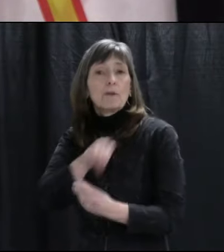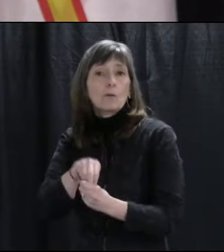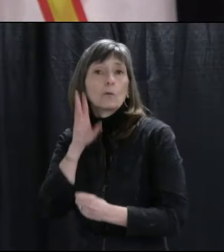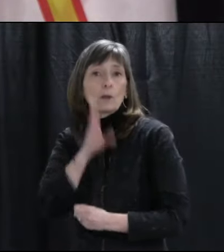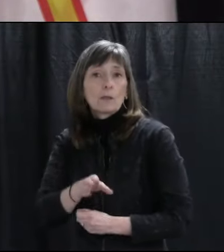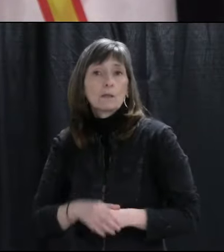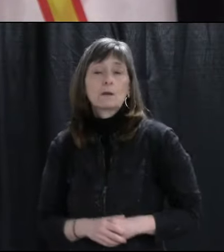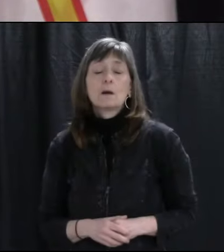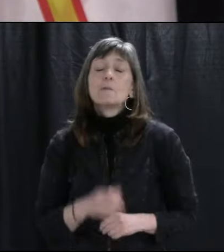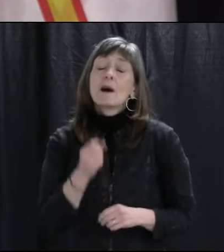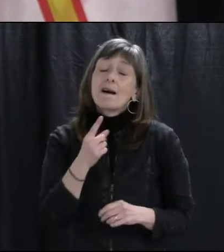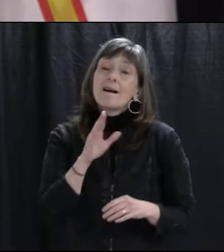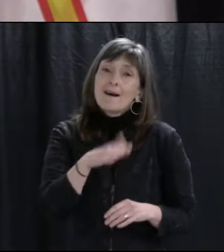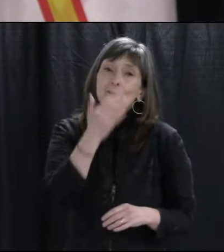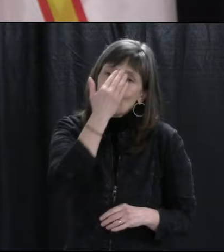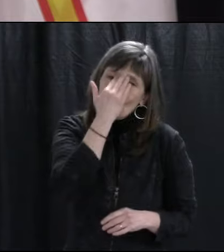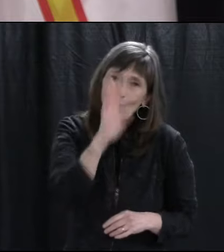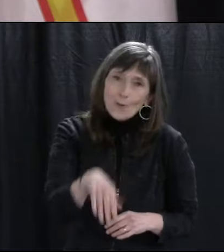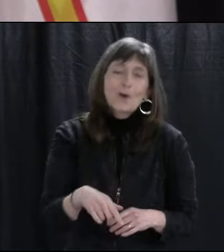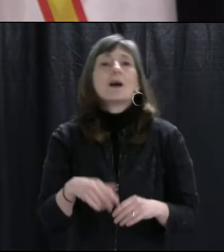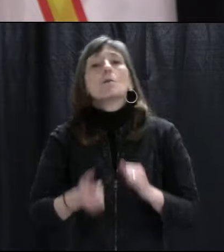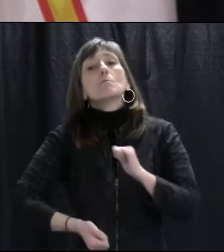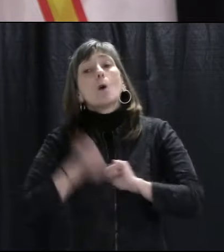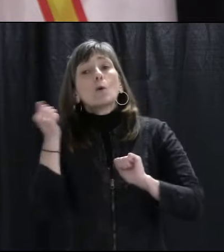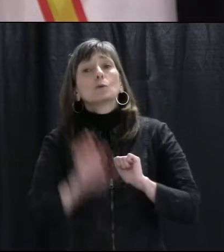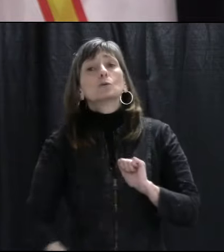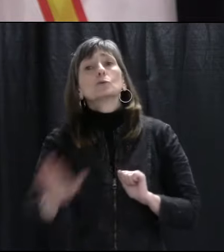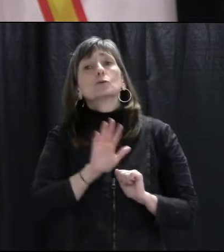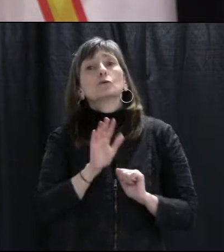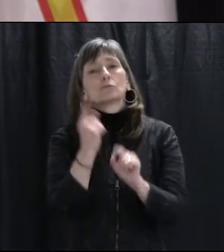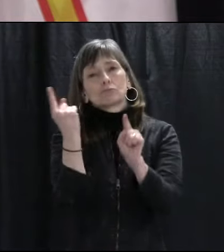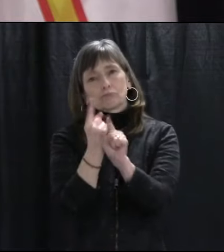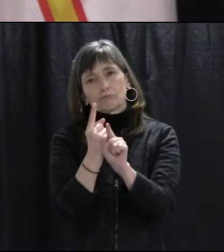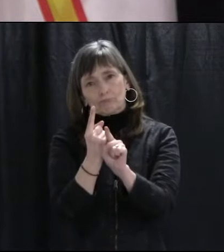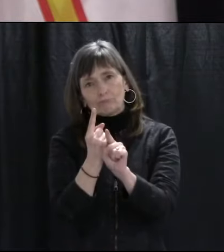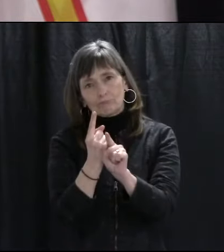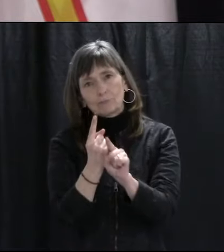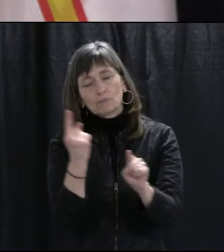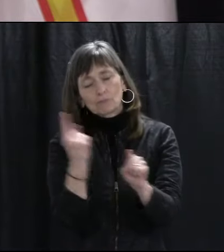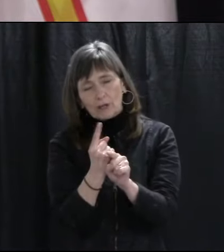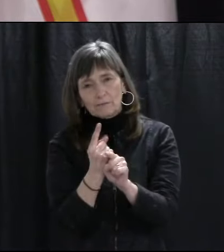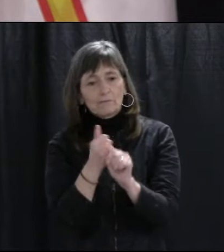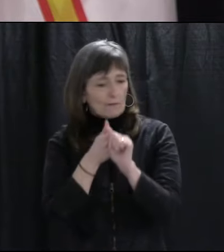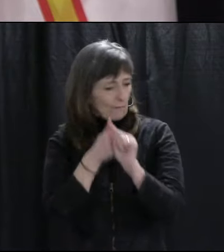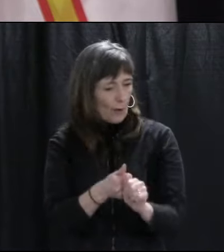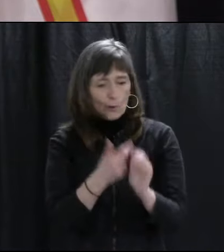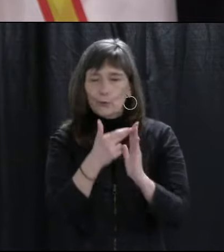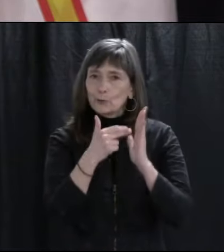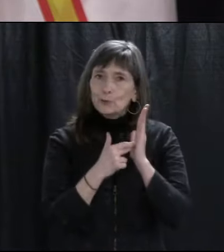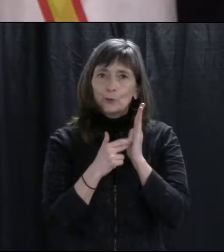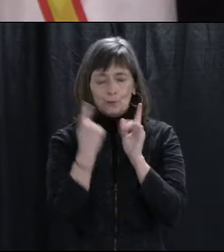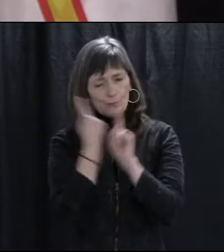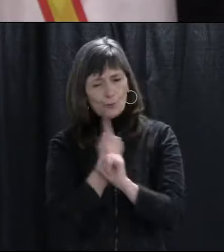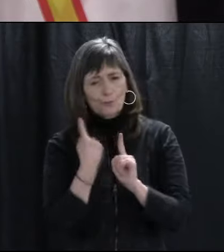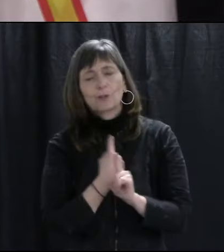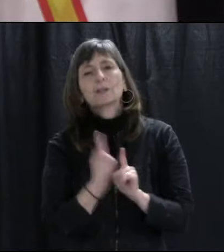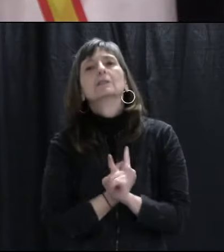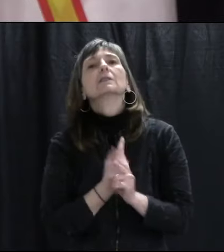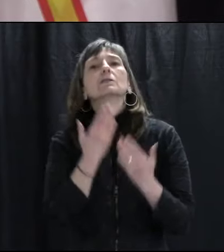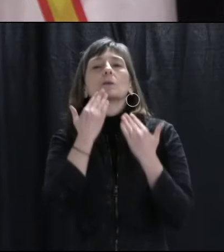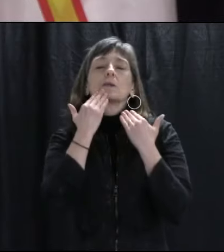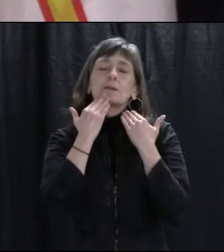home, you're safe, and you're doing the right things. So I want to compliment you on doing what is the appropriate thing, protecting